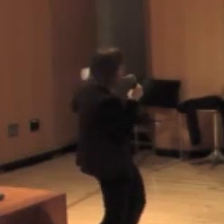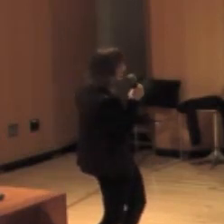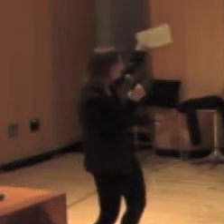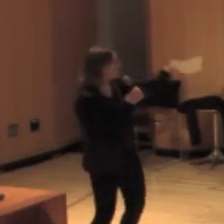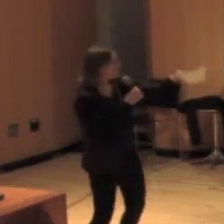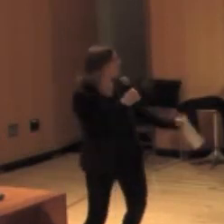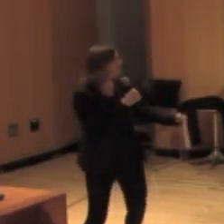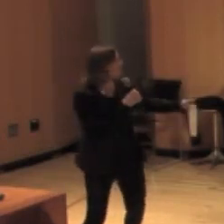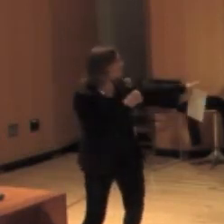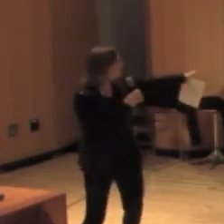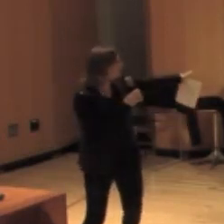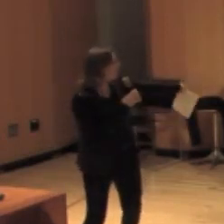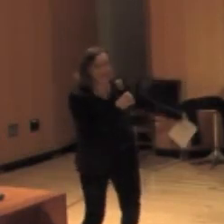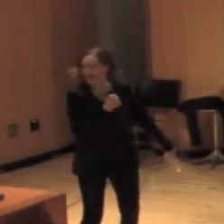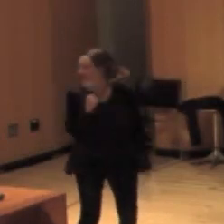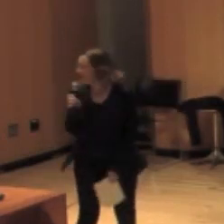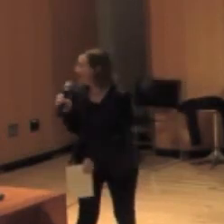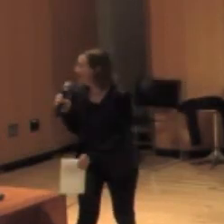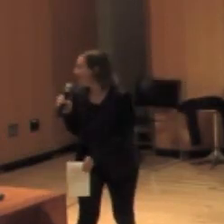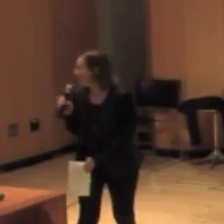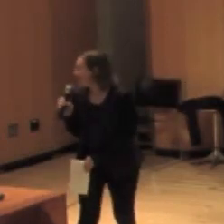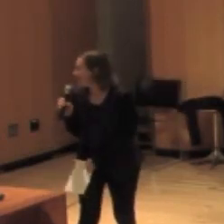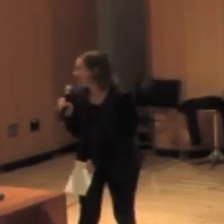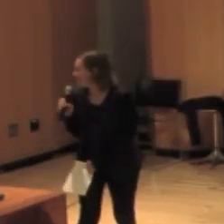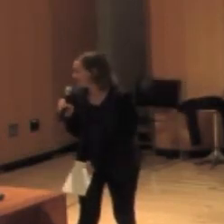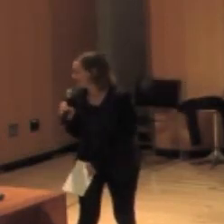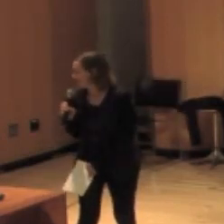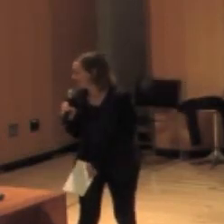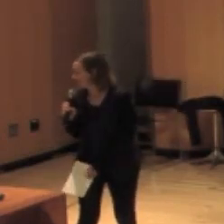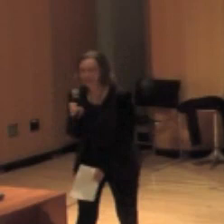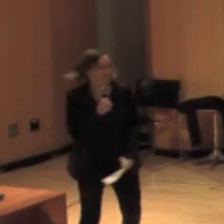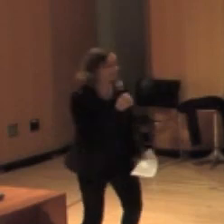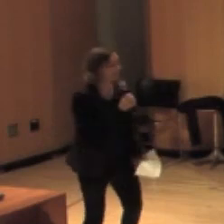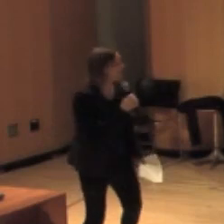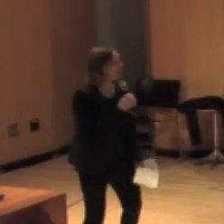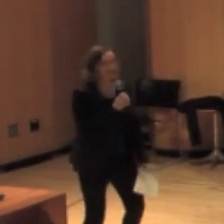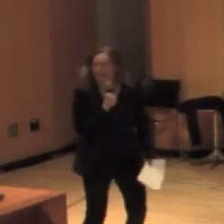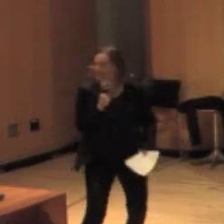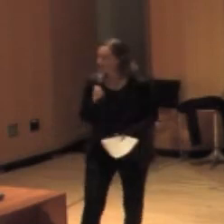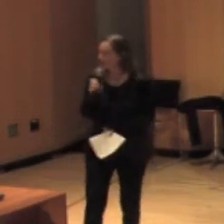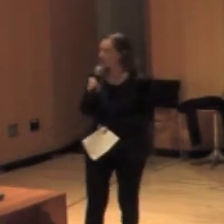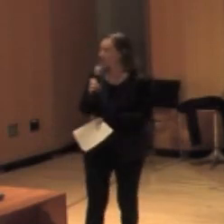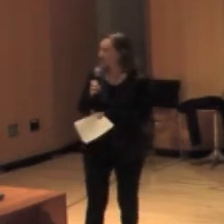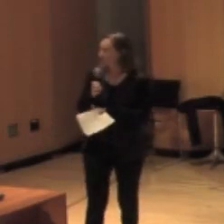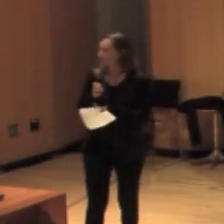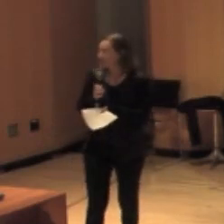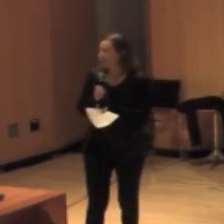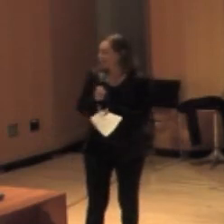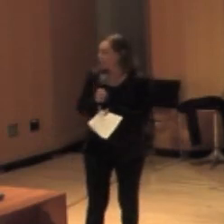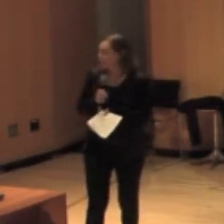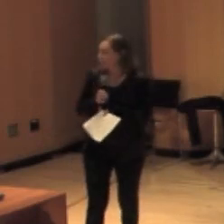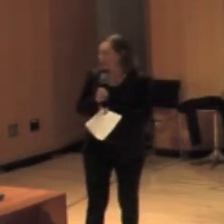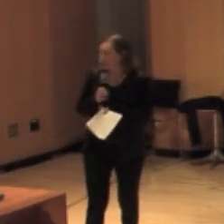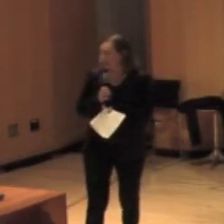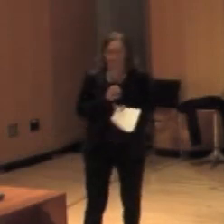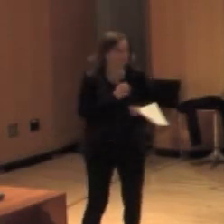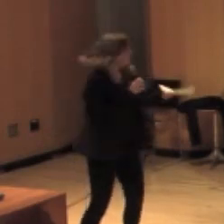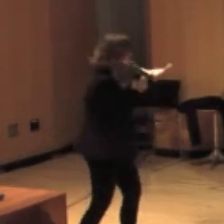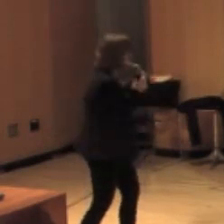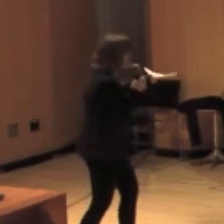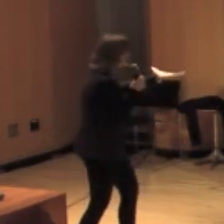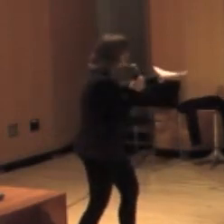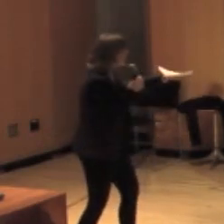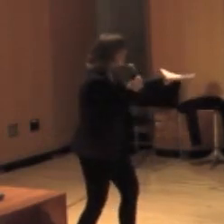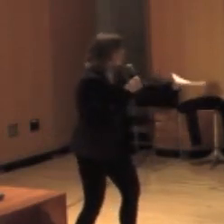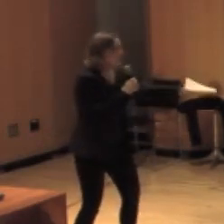see on the screen here Anna and Diane actually and let's introduce everybody who's playing who's playing what